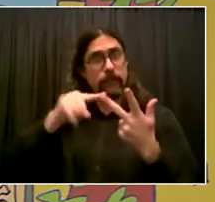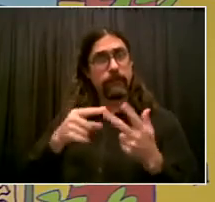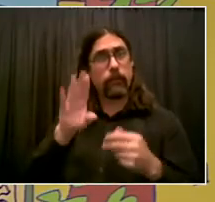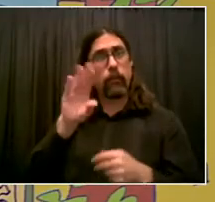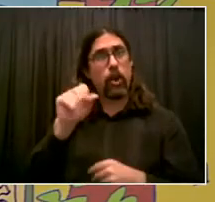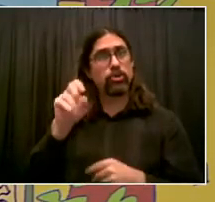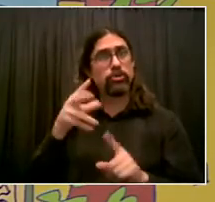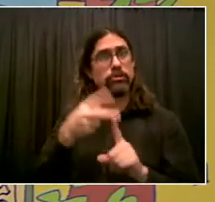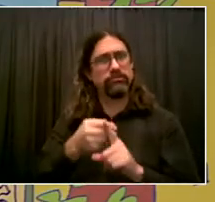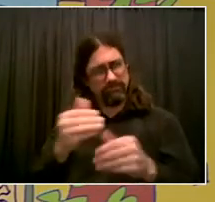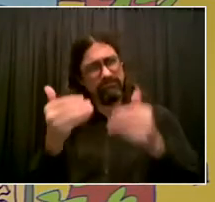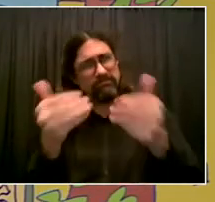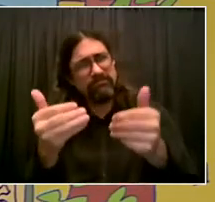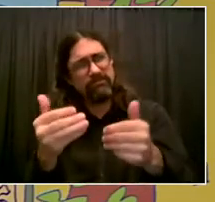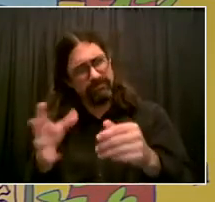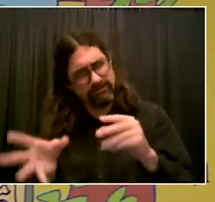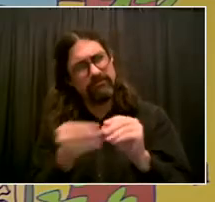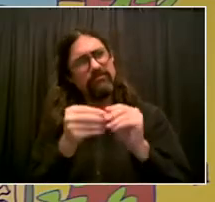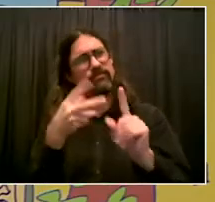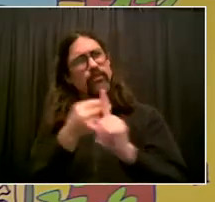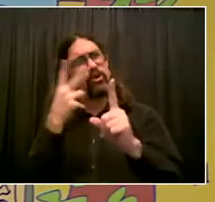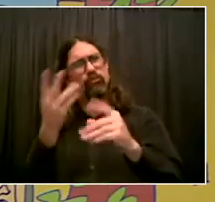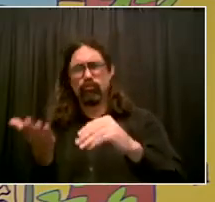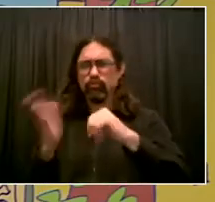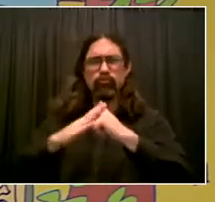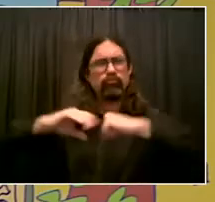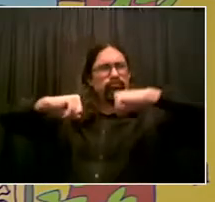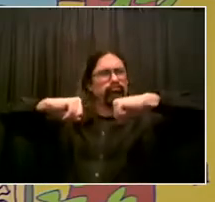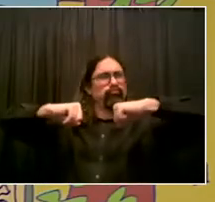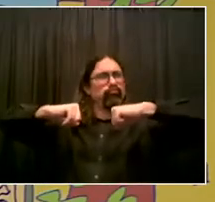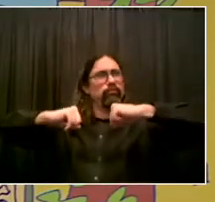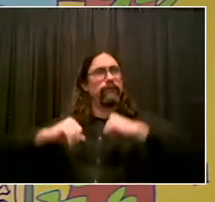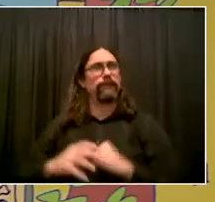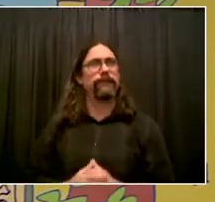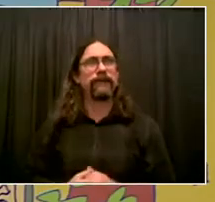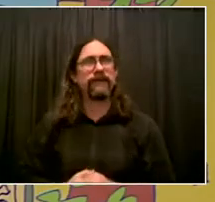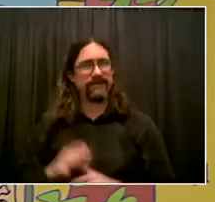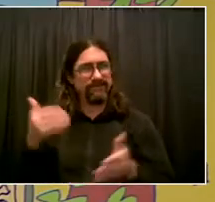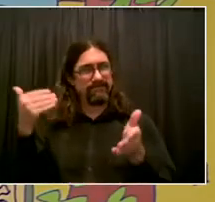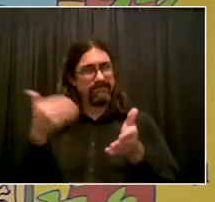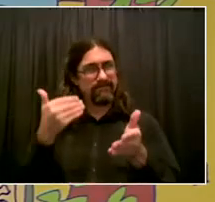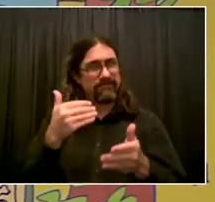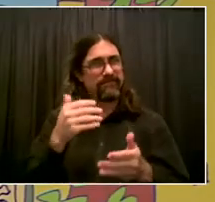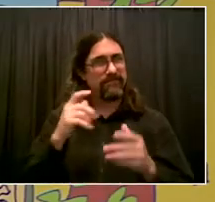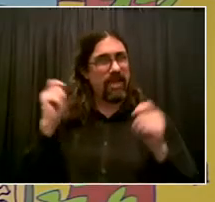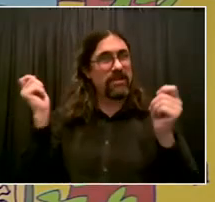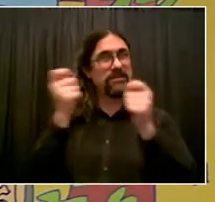safe. Holidays are coming. We want families to be safe. Let's do this. Thank you, everybody.